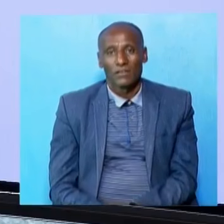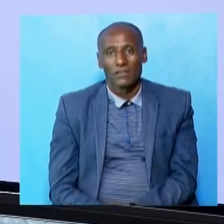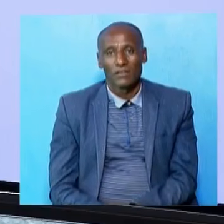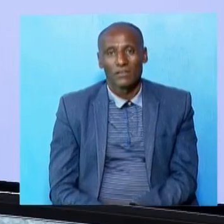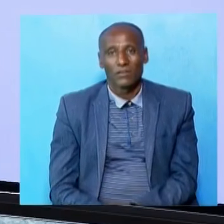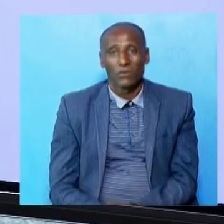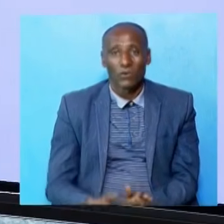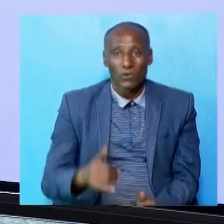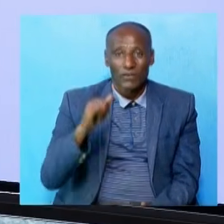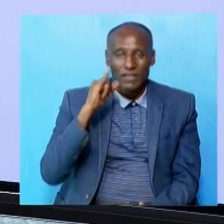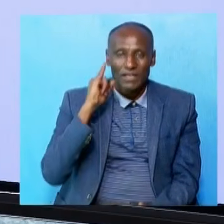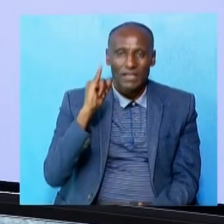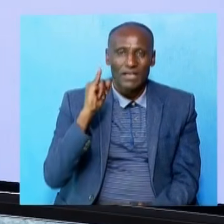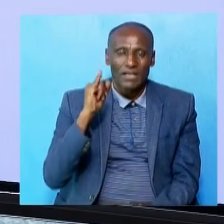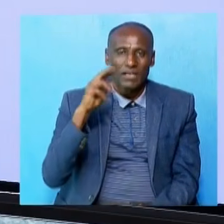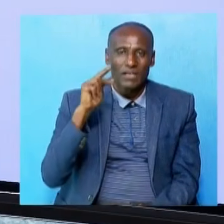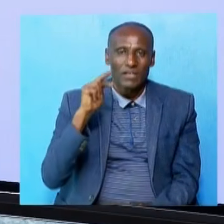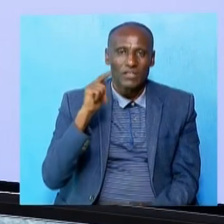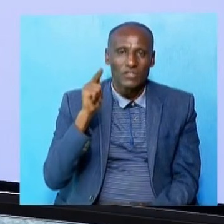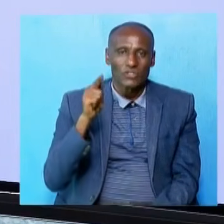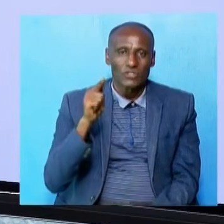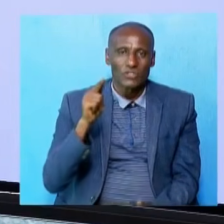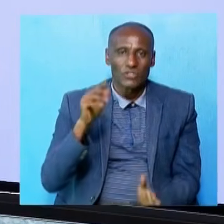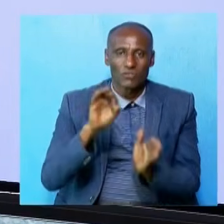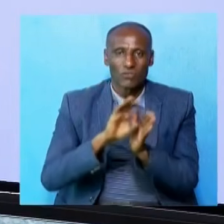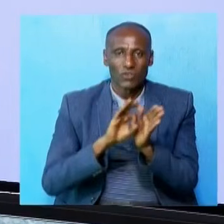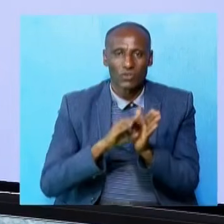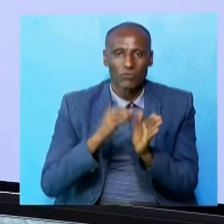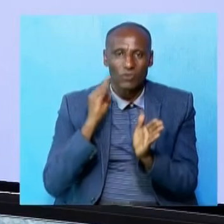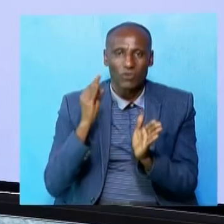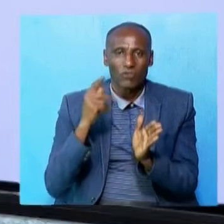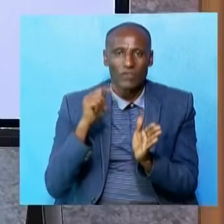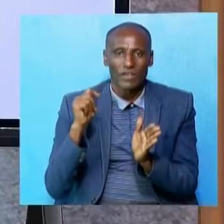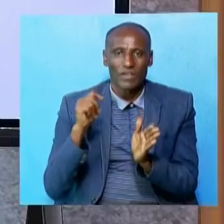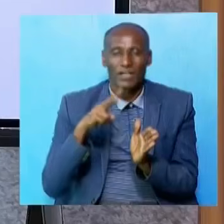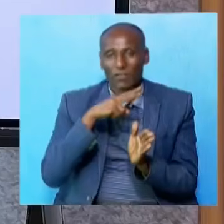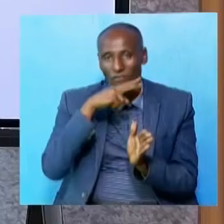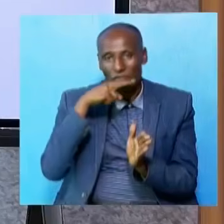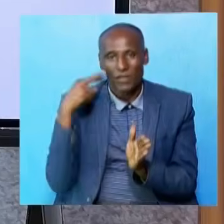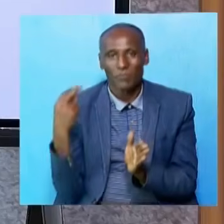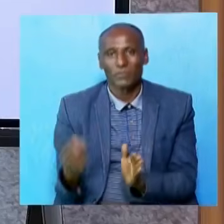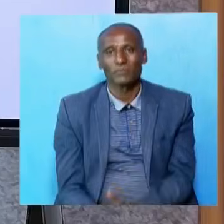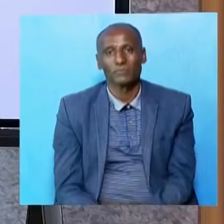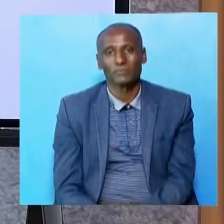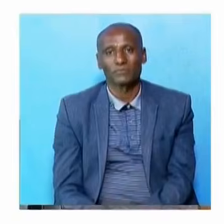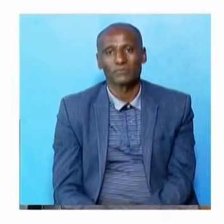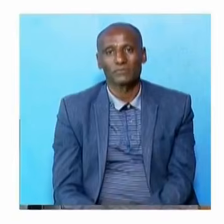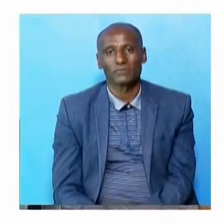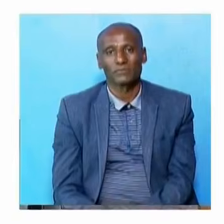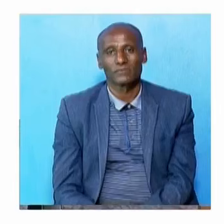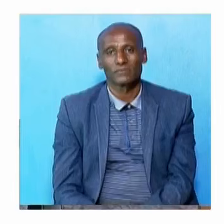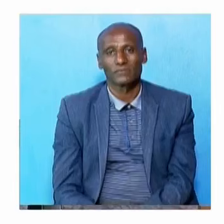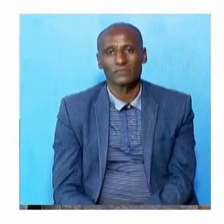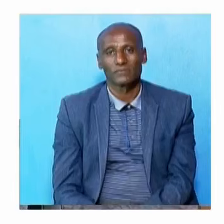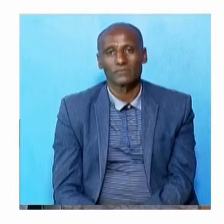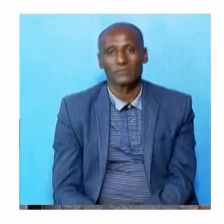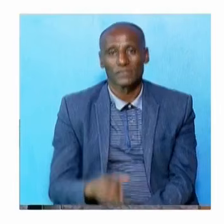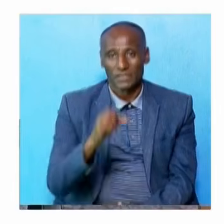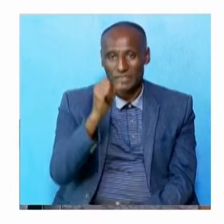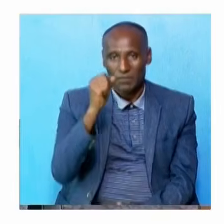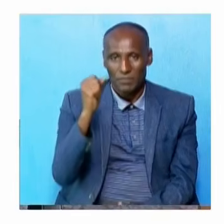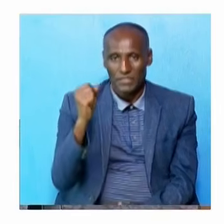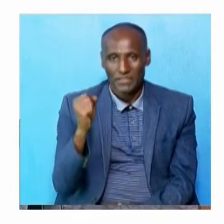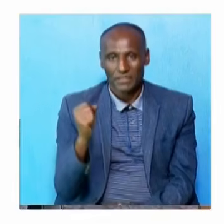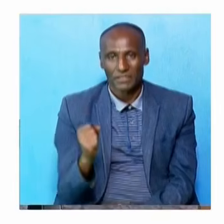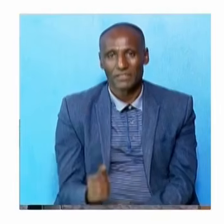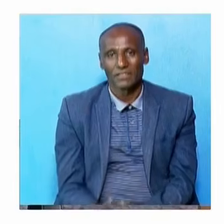ing form of the verb. Let's bring out the form. Okay, what do we have? Subject,